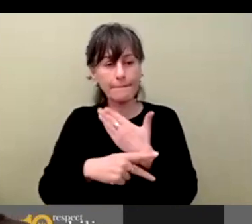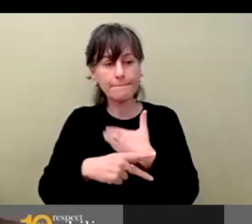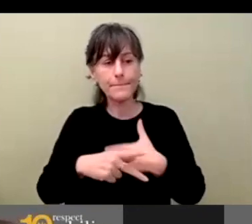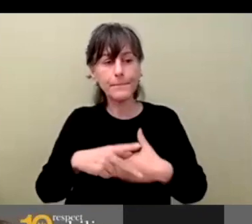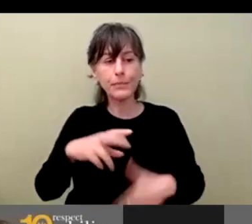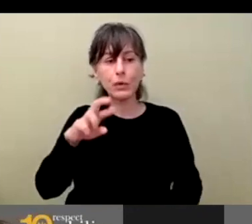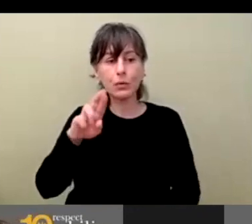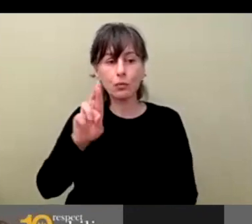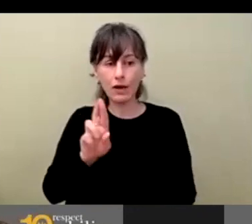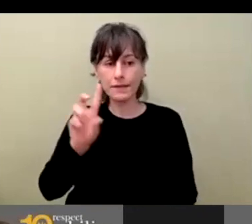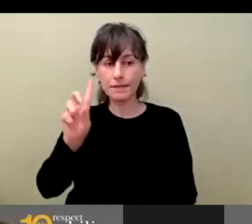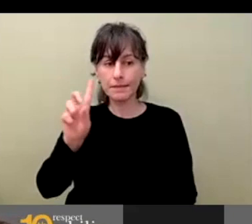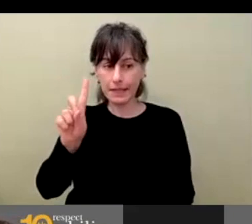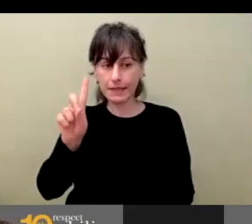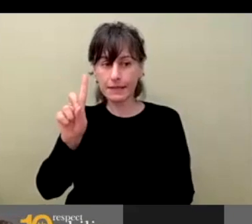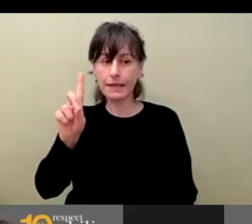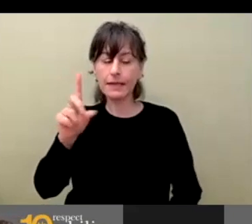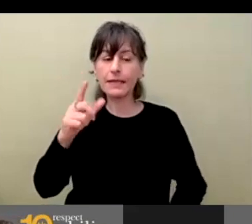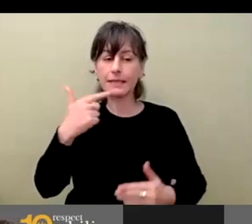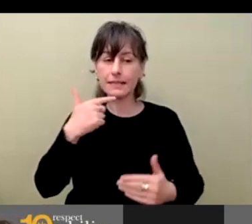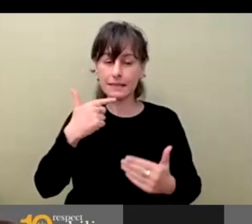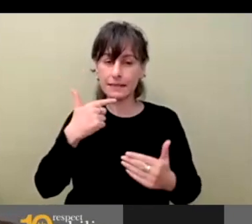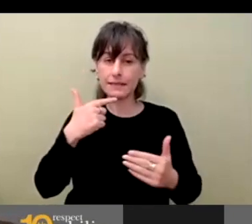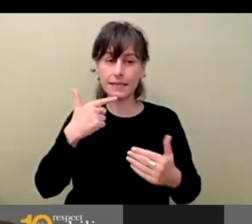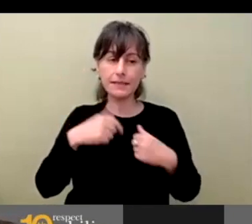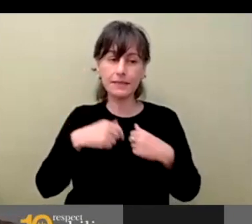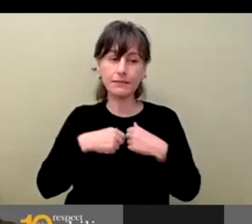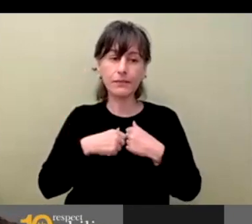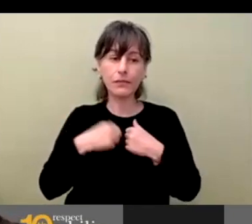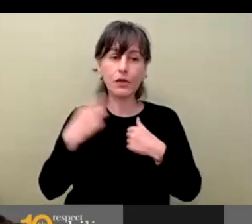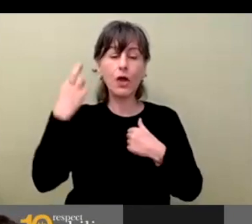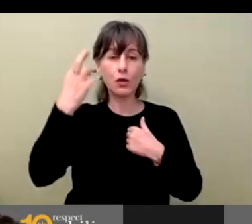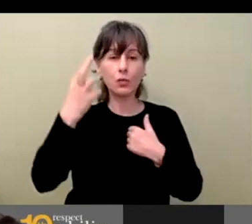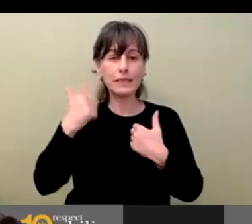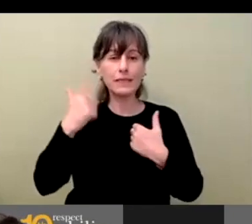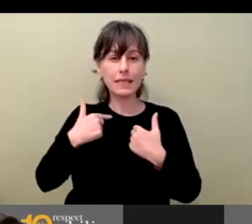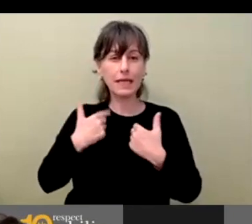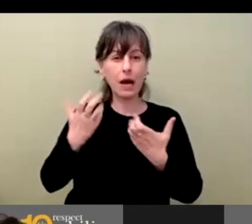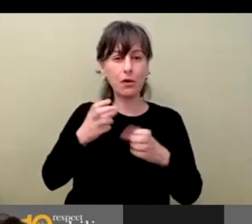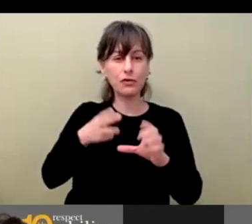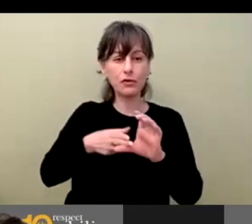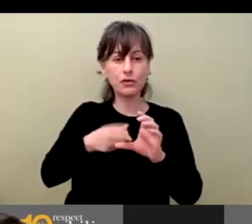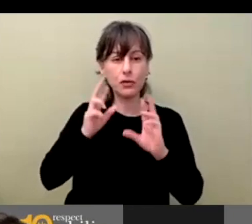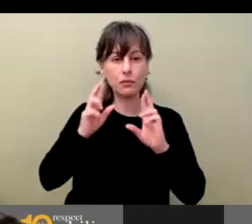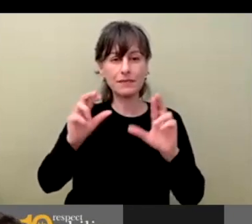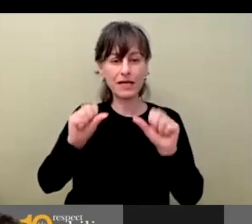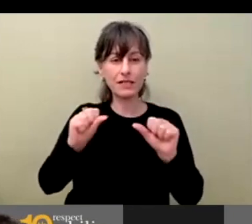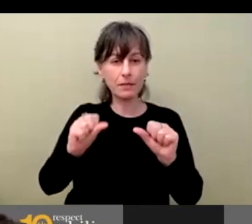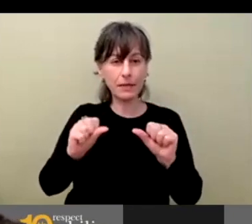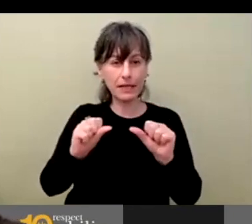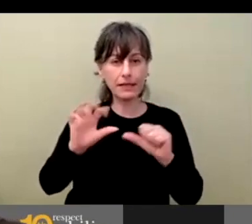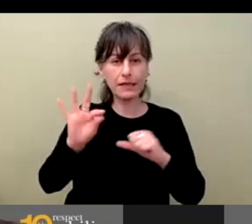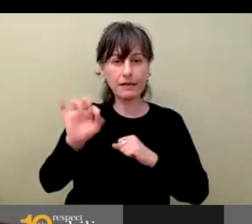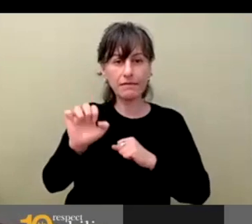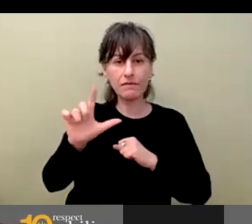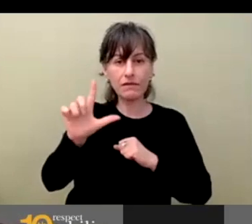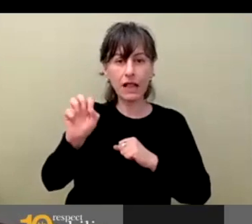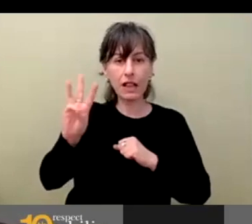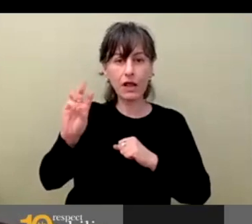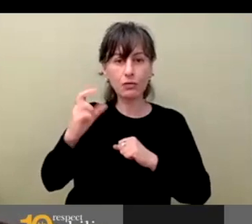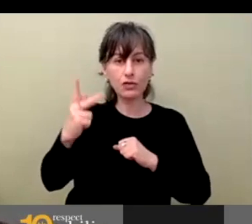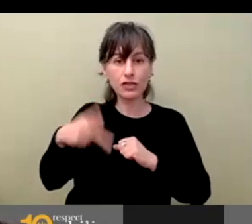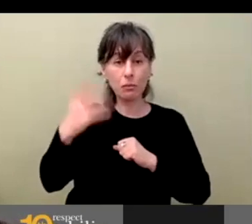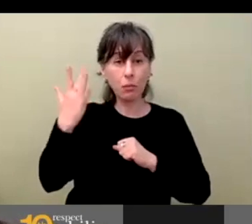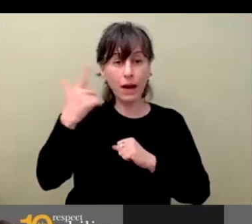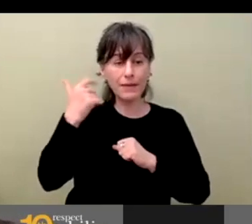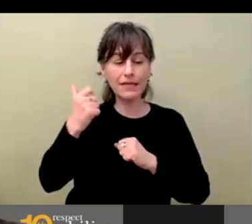So the reason why I wanted to pursue the Respectability Fellowship is because it fell in between